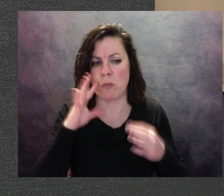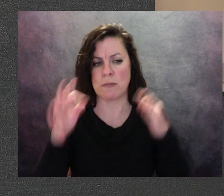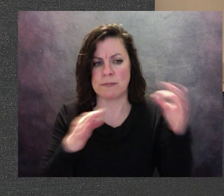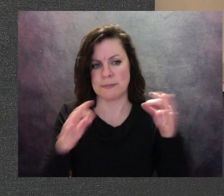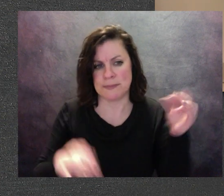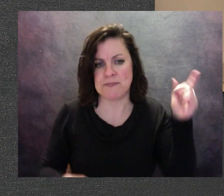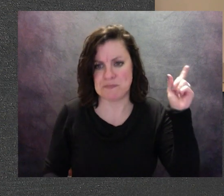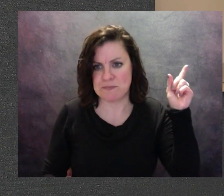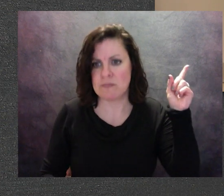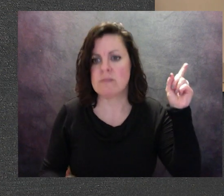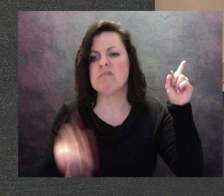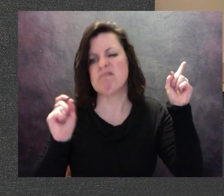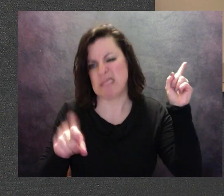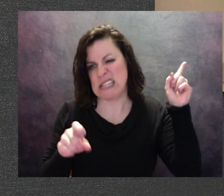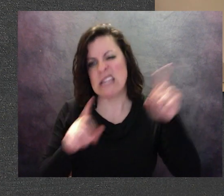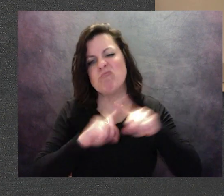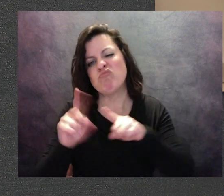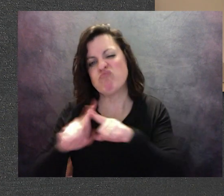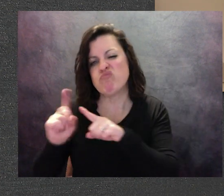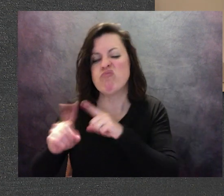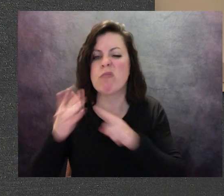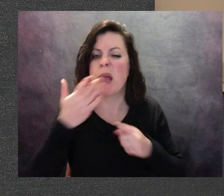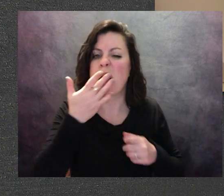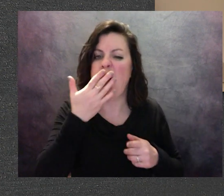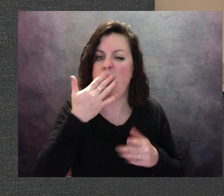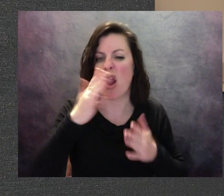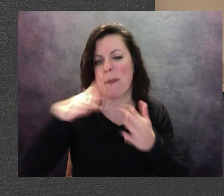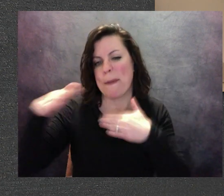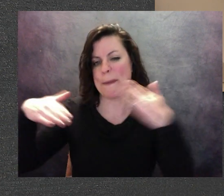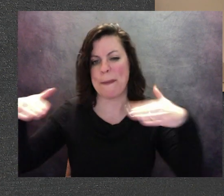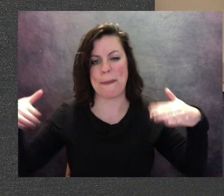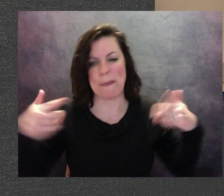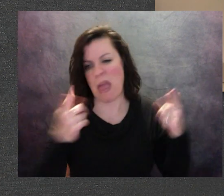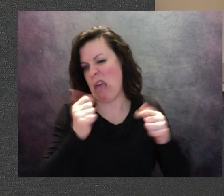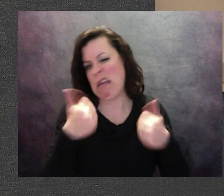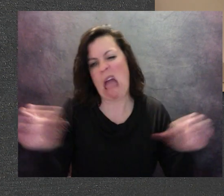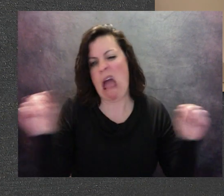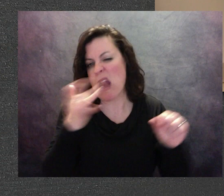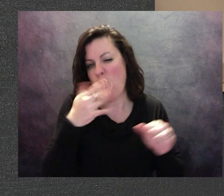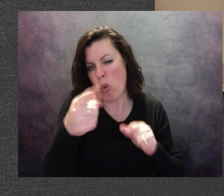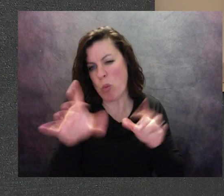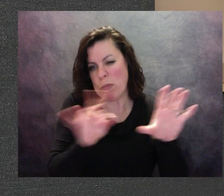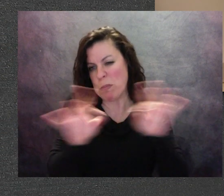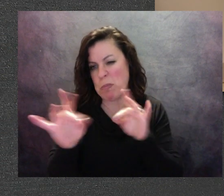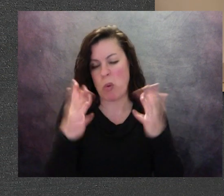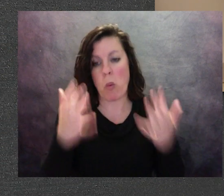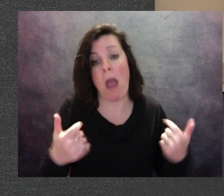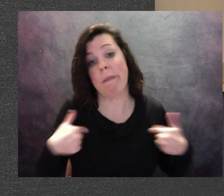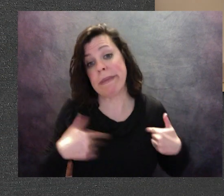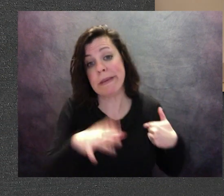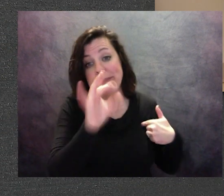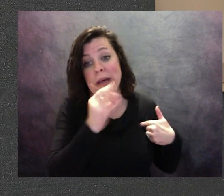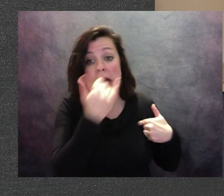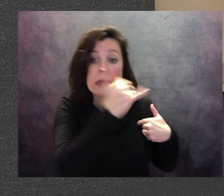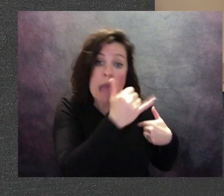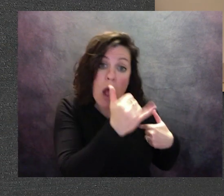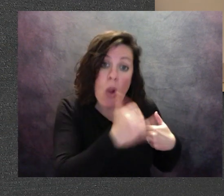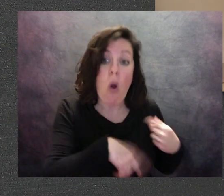We need just some paint, any colors. So I have